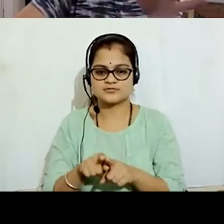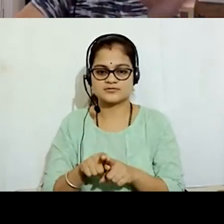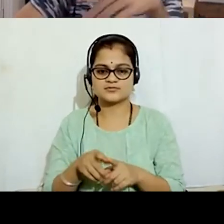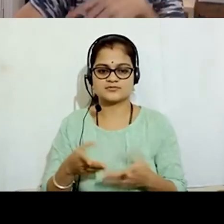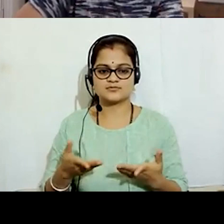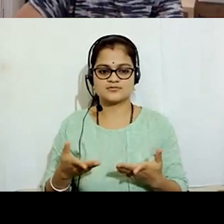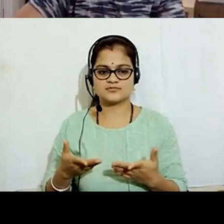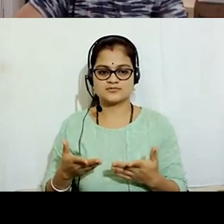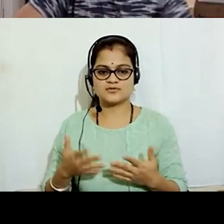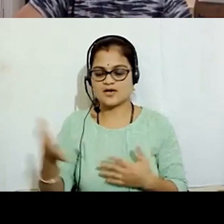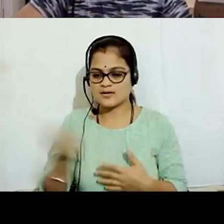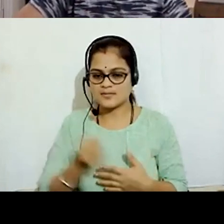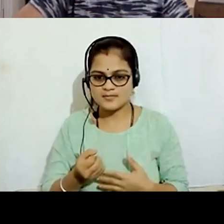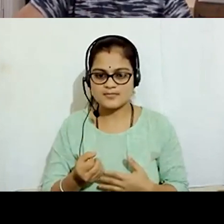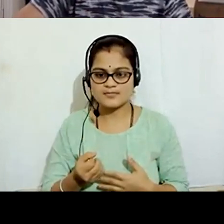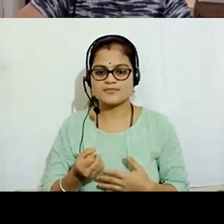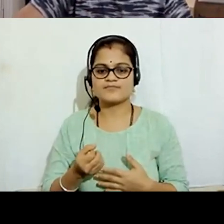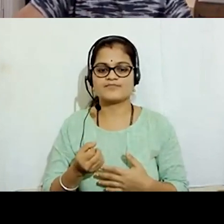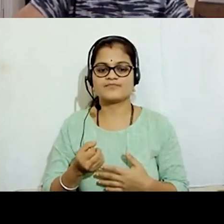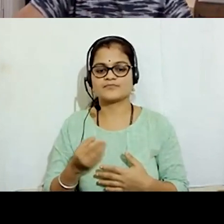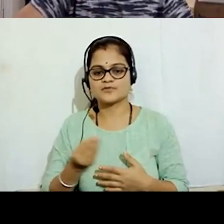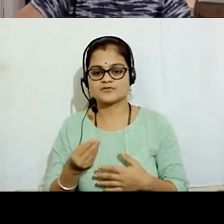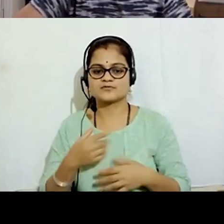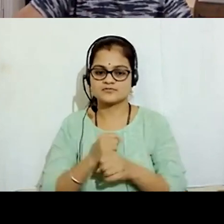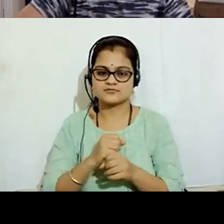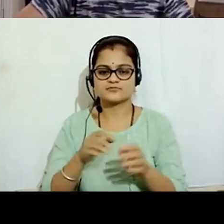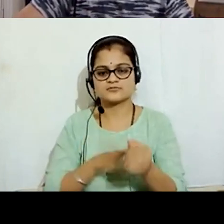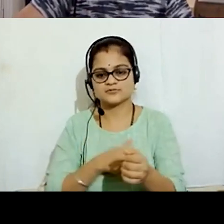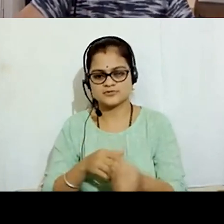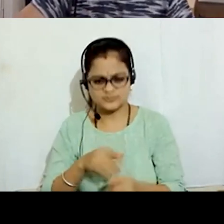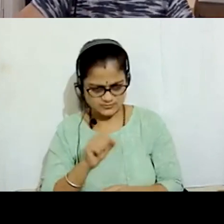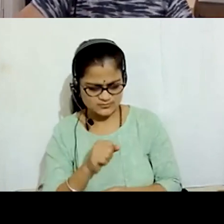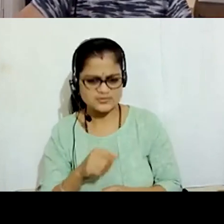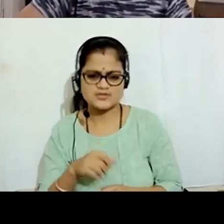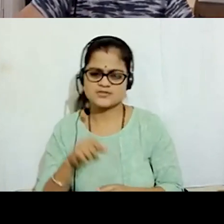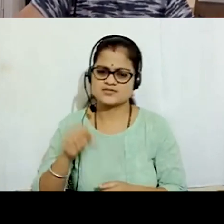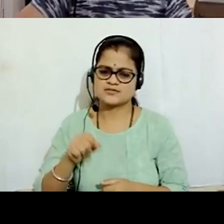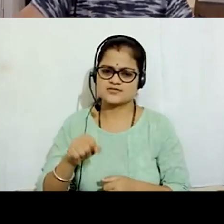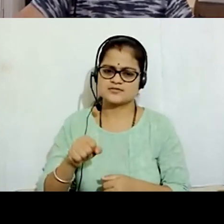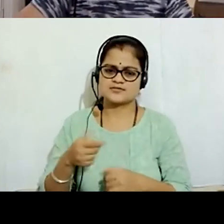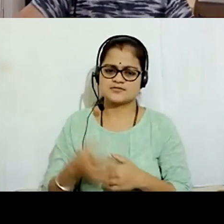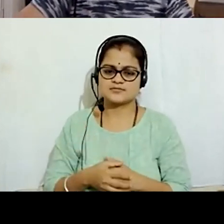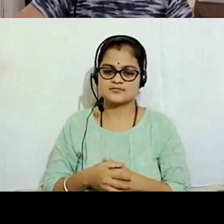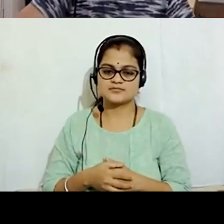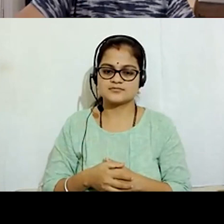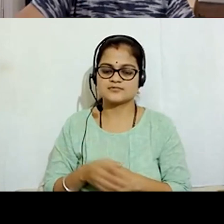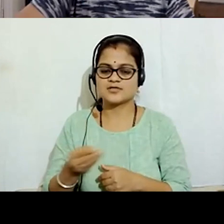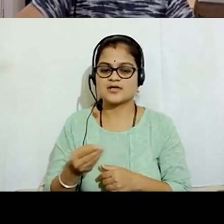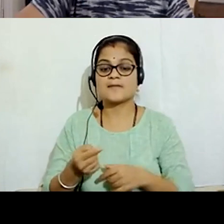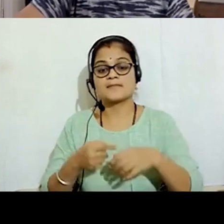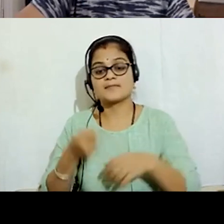Is it something you can just buy really easily somewhere in a music store or something? yeah, it's really cheap as